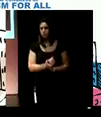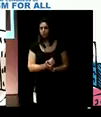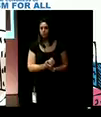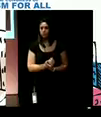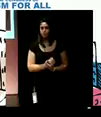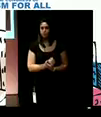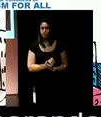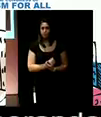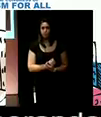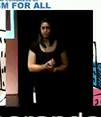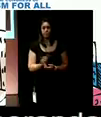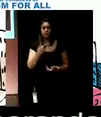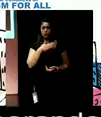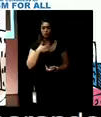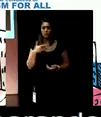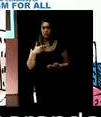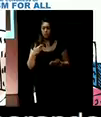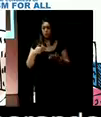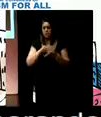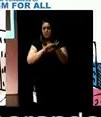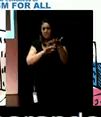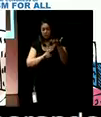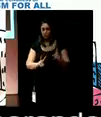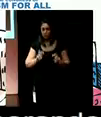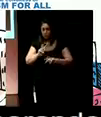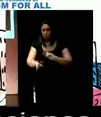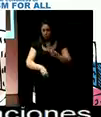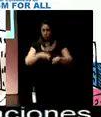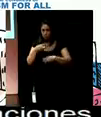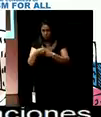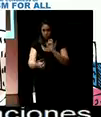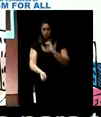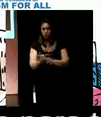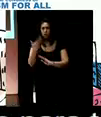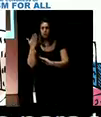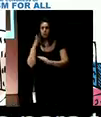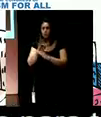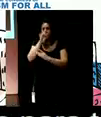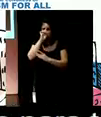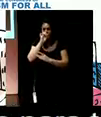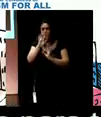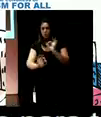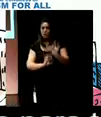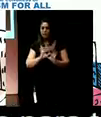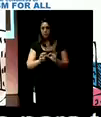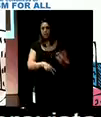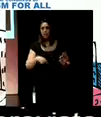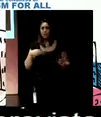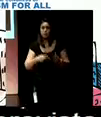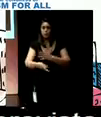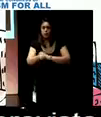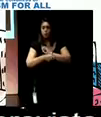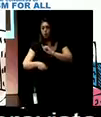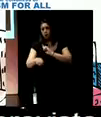and we introduced the concept of design for all. The new updated text will be adopted this year in our General Assembly in